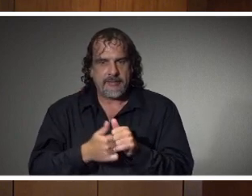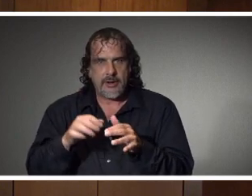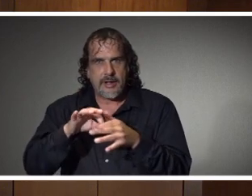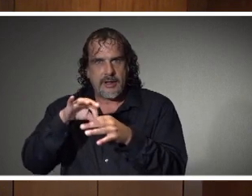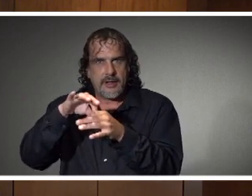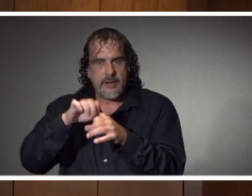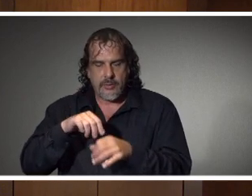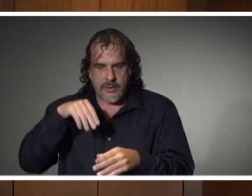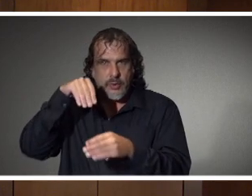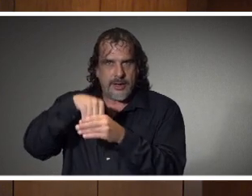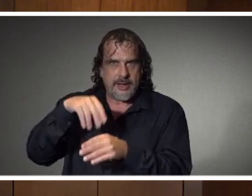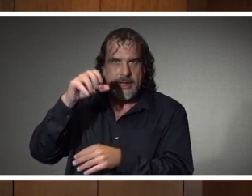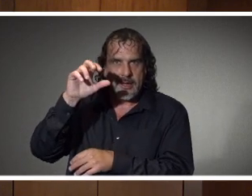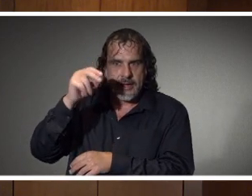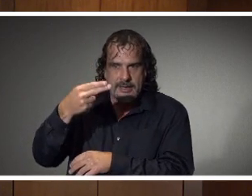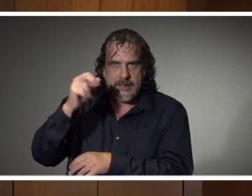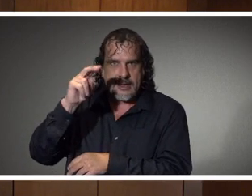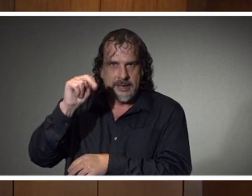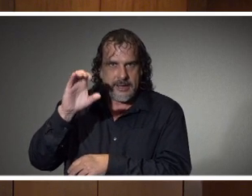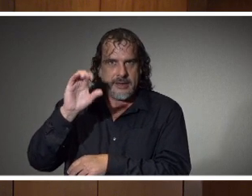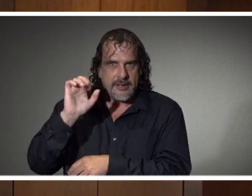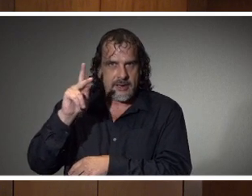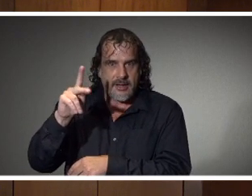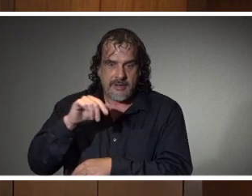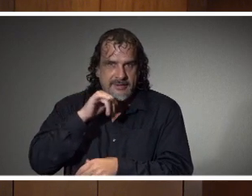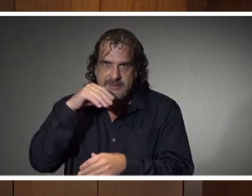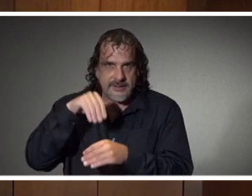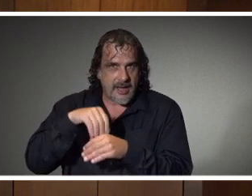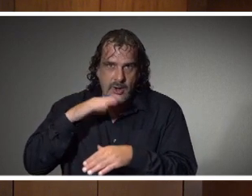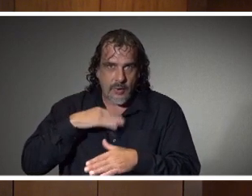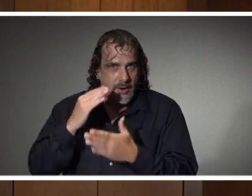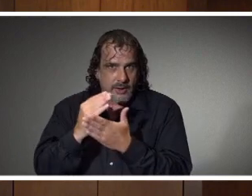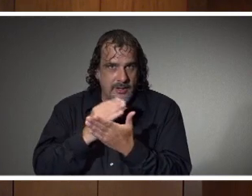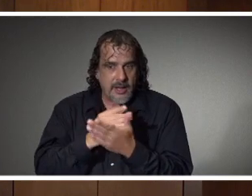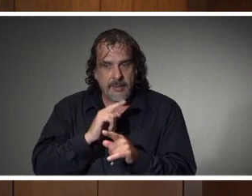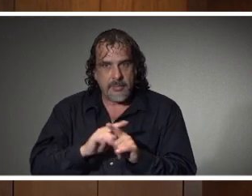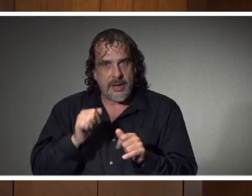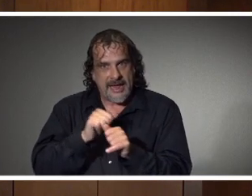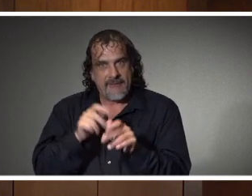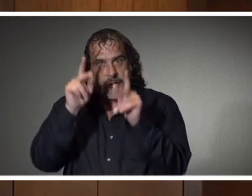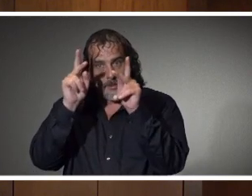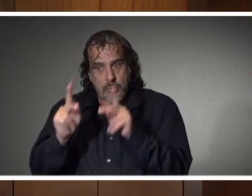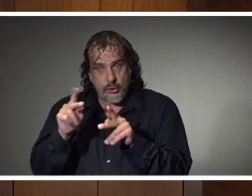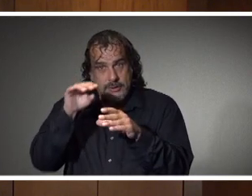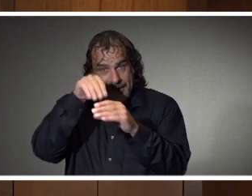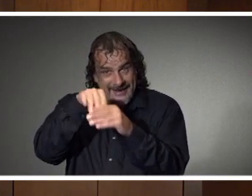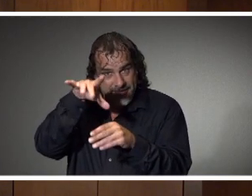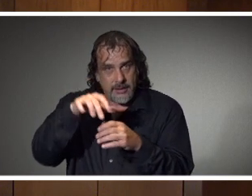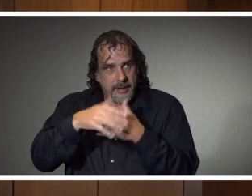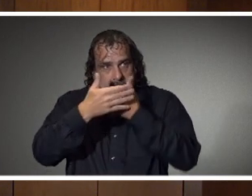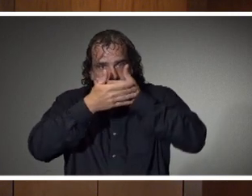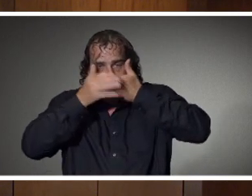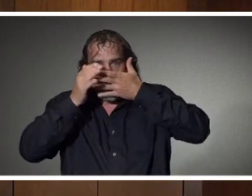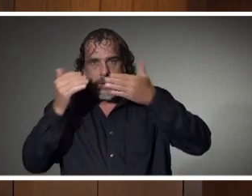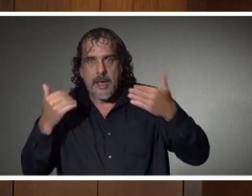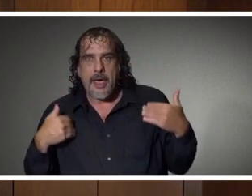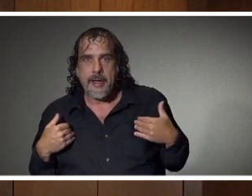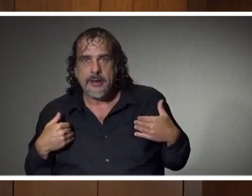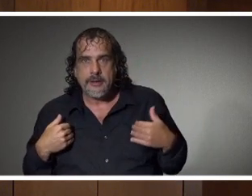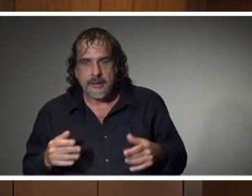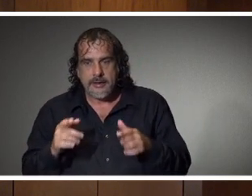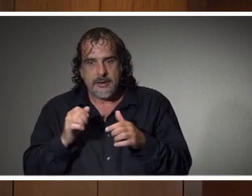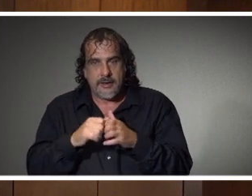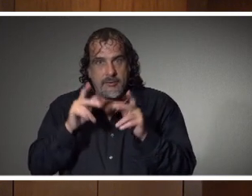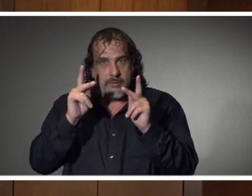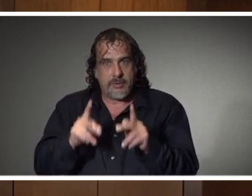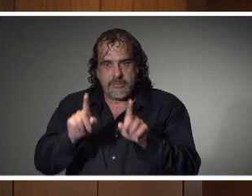way, we were in Hancock County, which is not on our list of 13, but every single person that was there had on a mask. Every single person